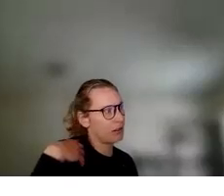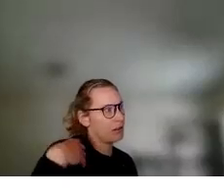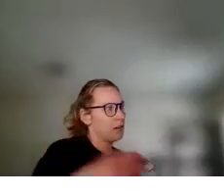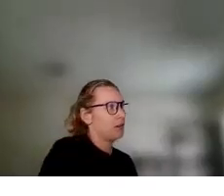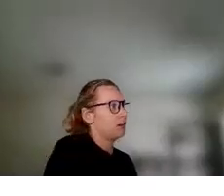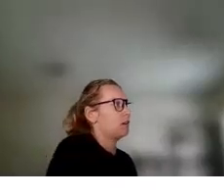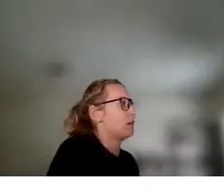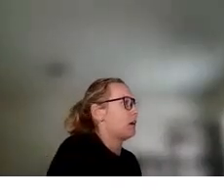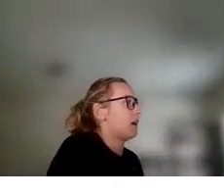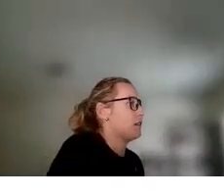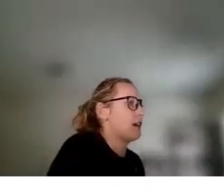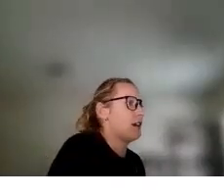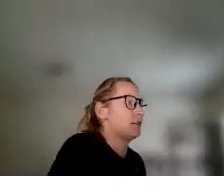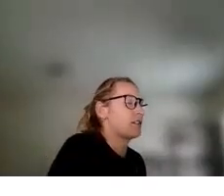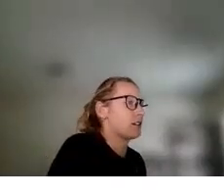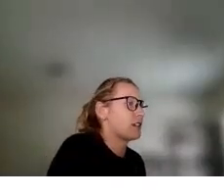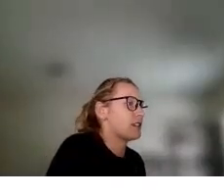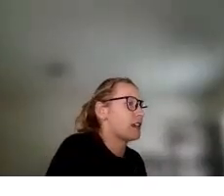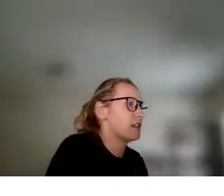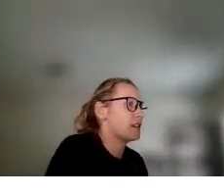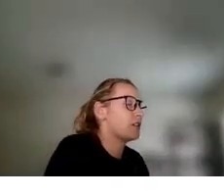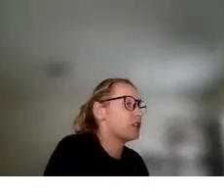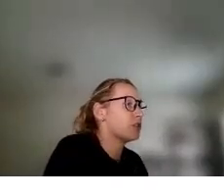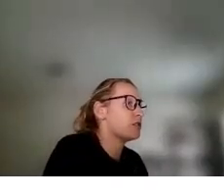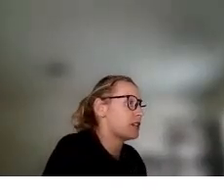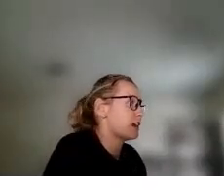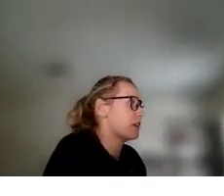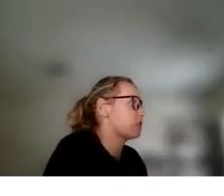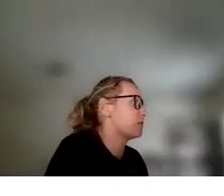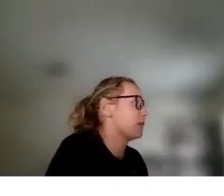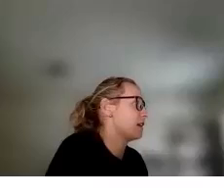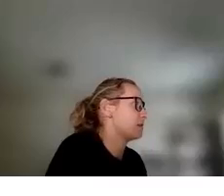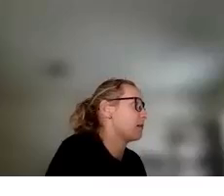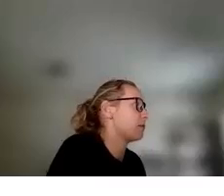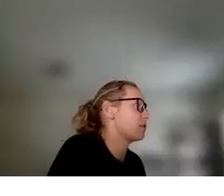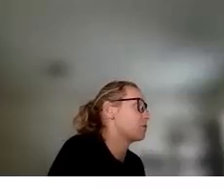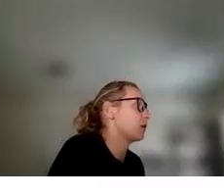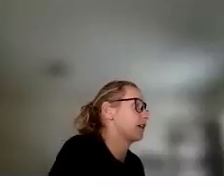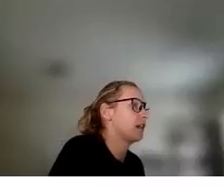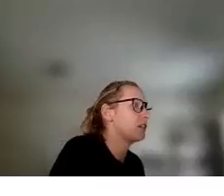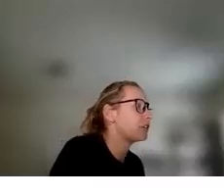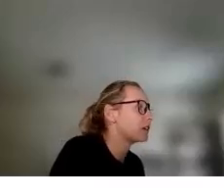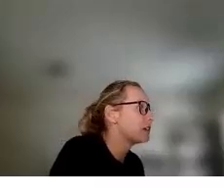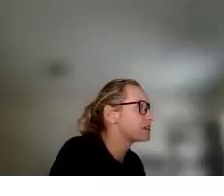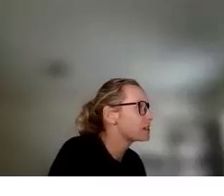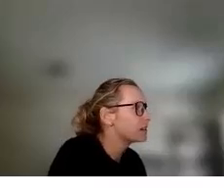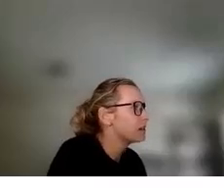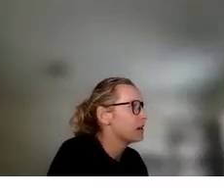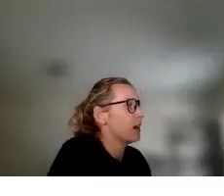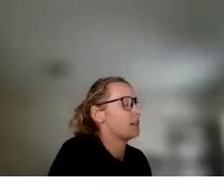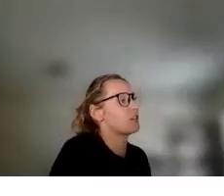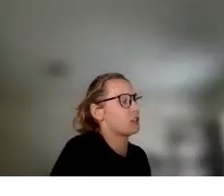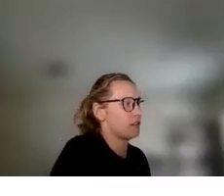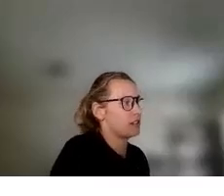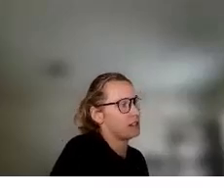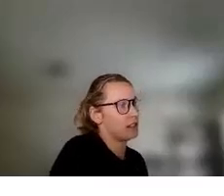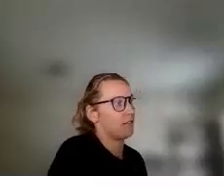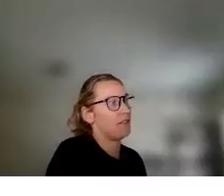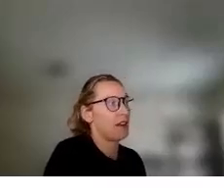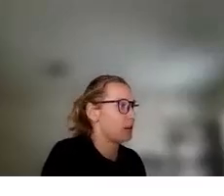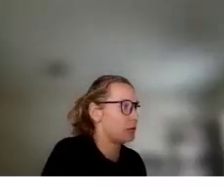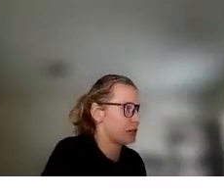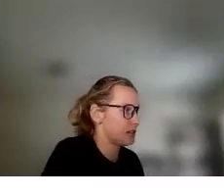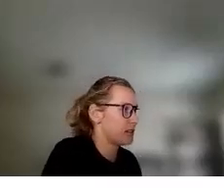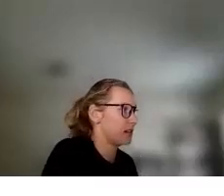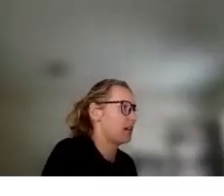populations. And then services to CHCBS members will increase, and